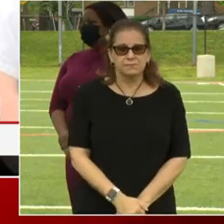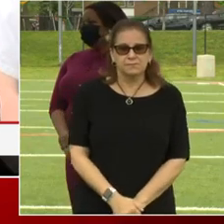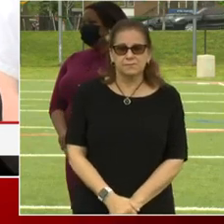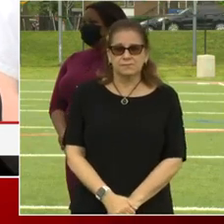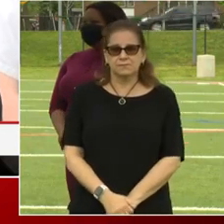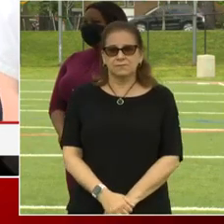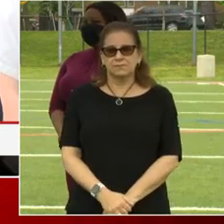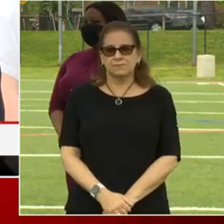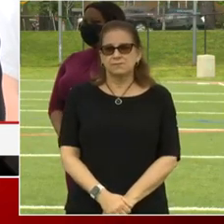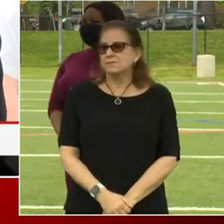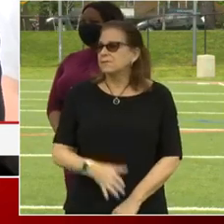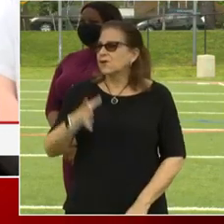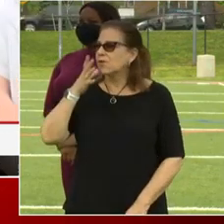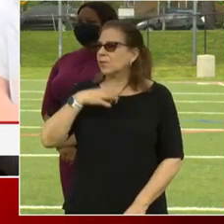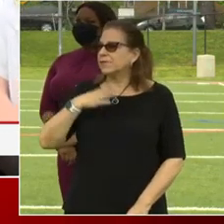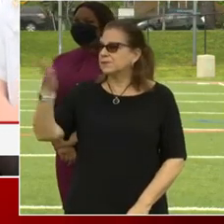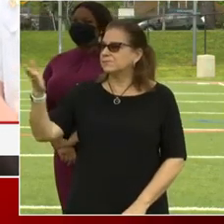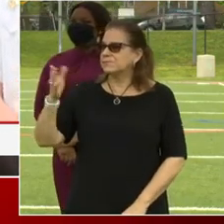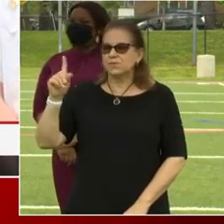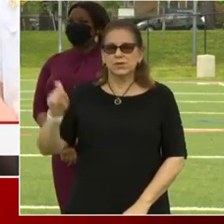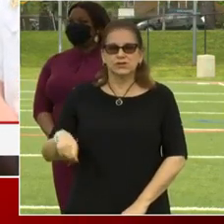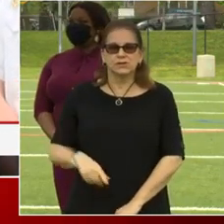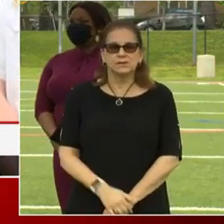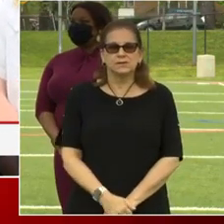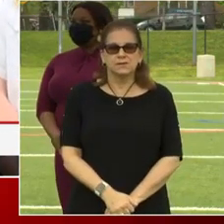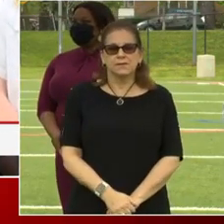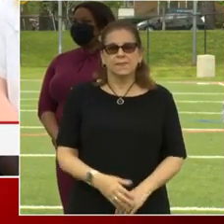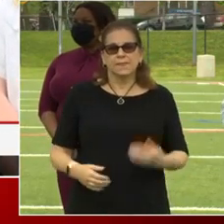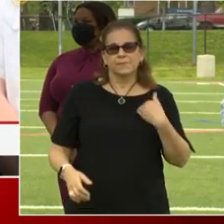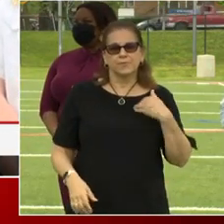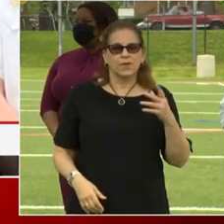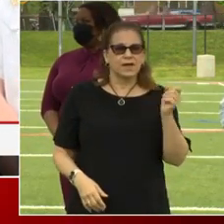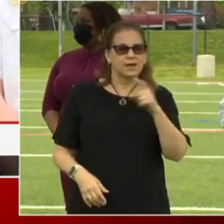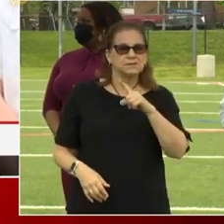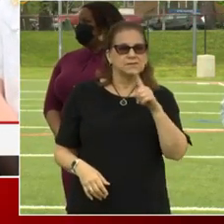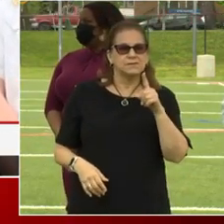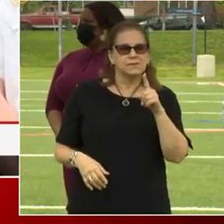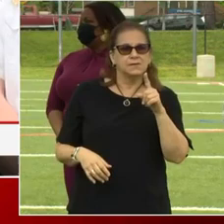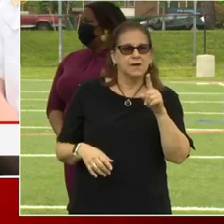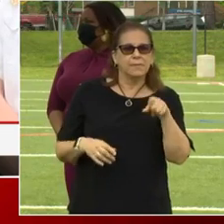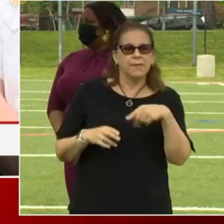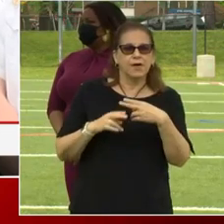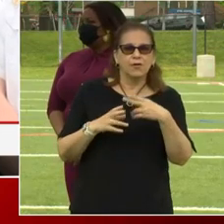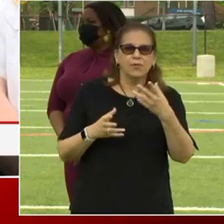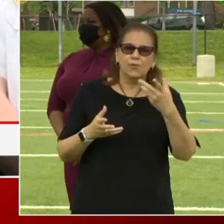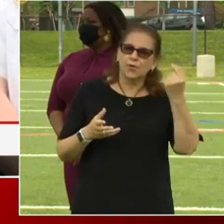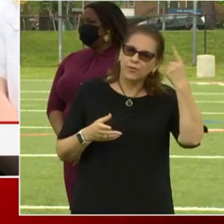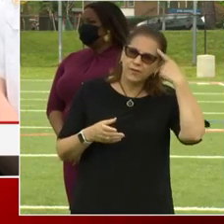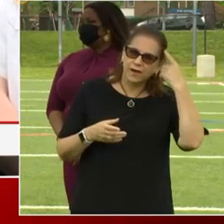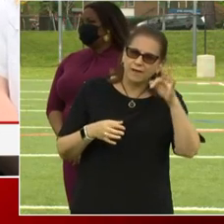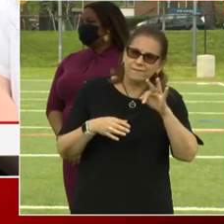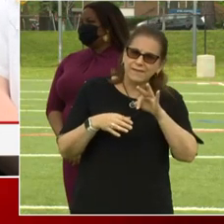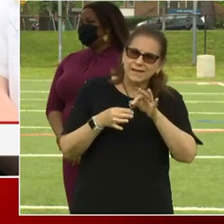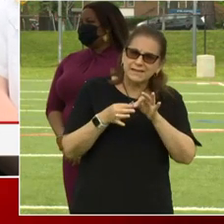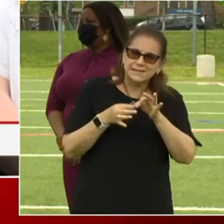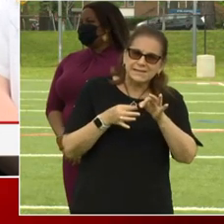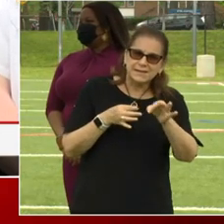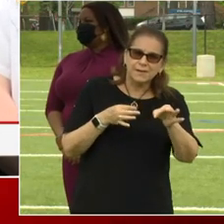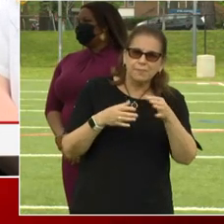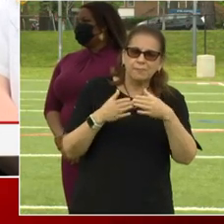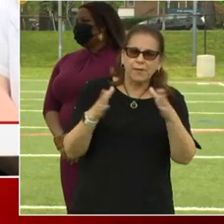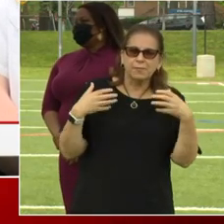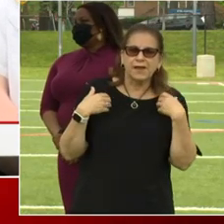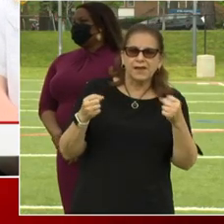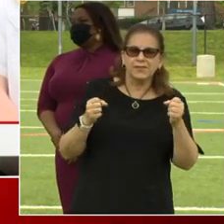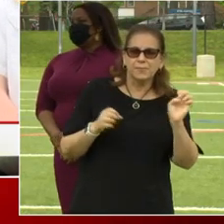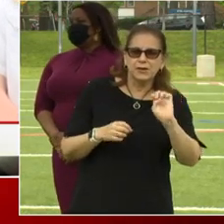Yes, ma'am. I wanted to ask about, can you tell us what you think the effects will be of extending the public health emergency still further, and do you